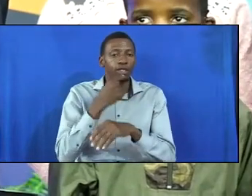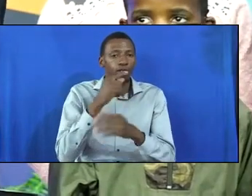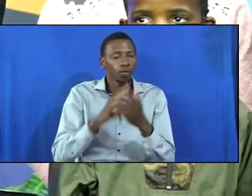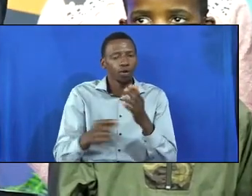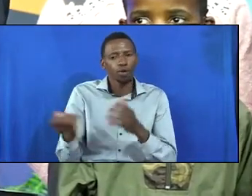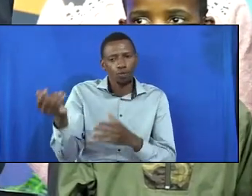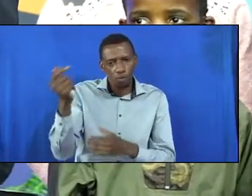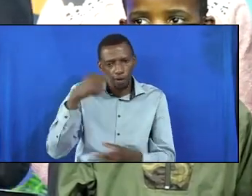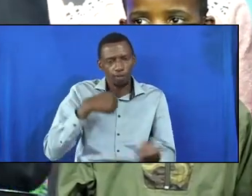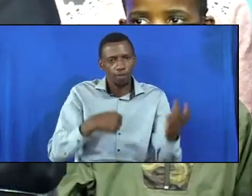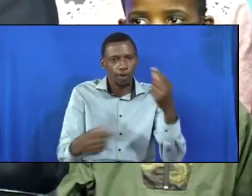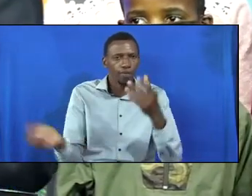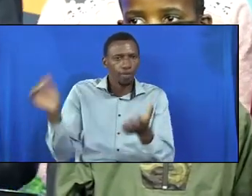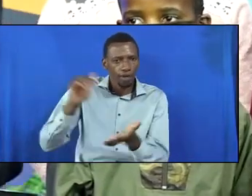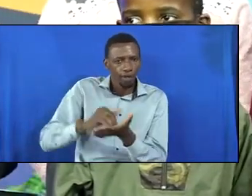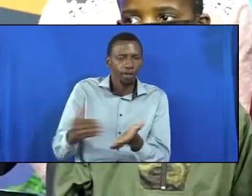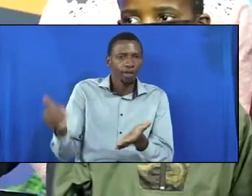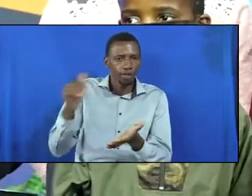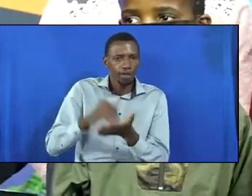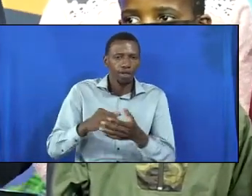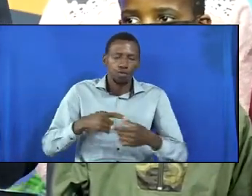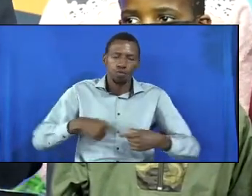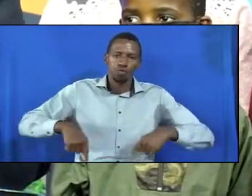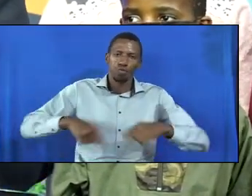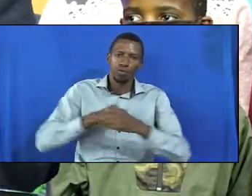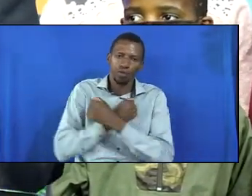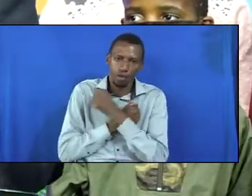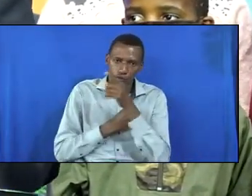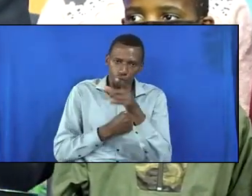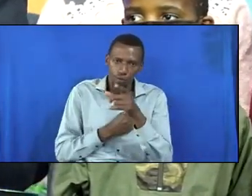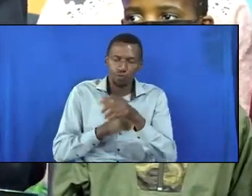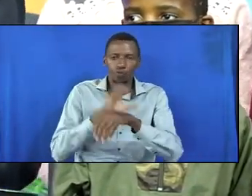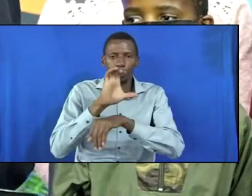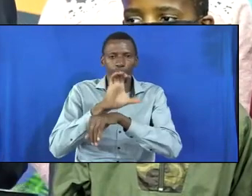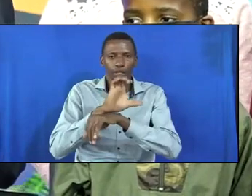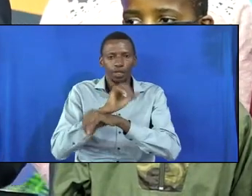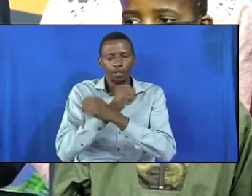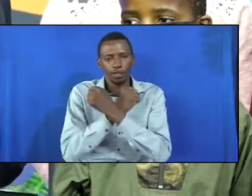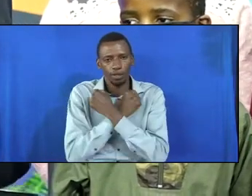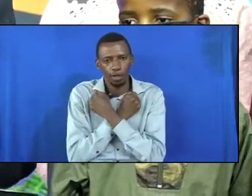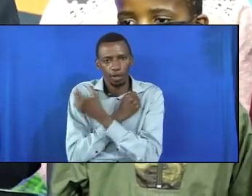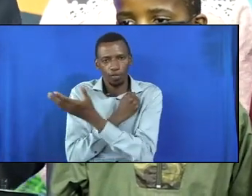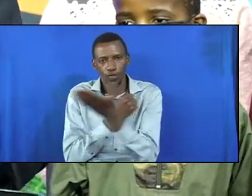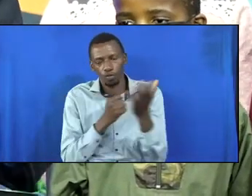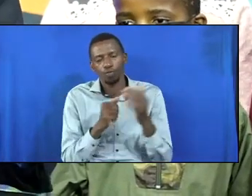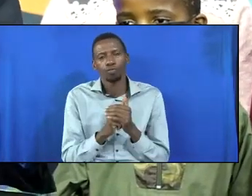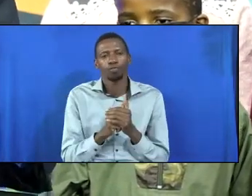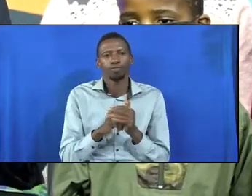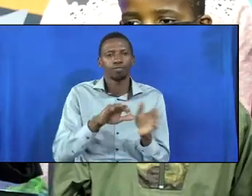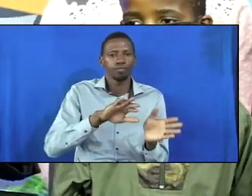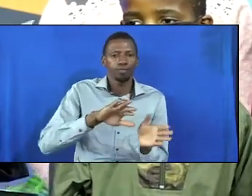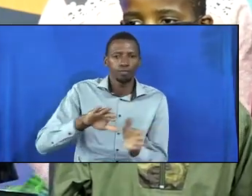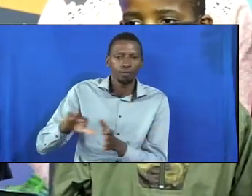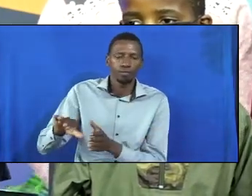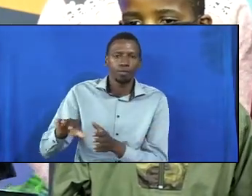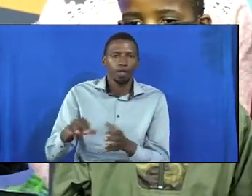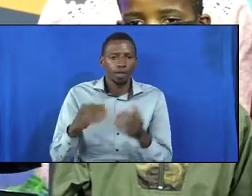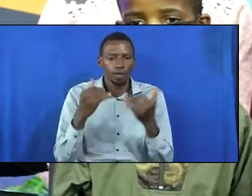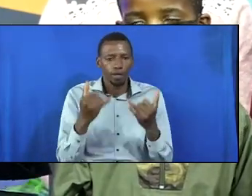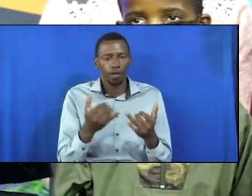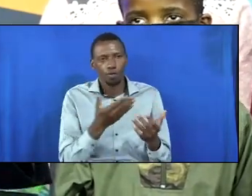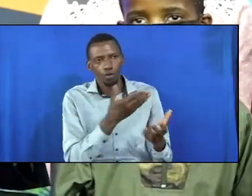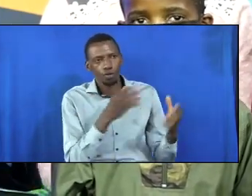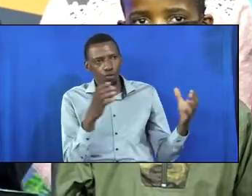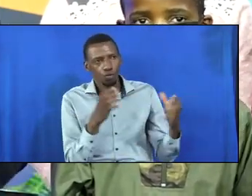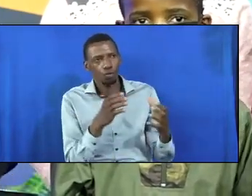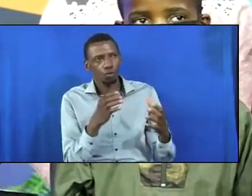and again. We love you. The church loves you. Now, of these ones here now,